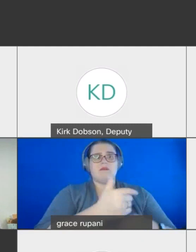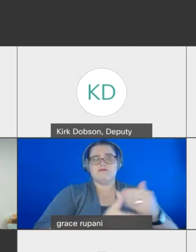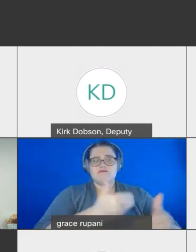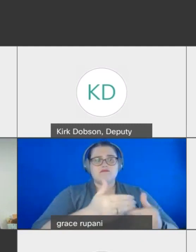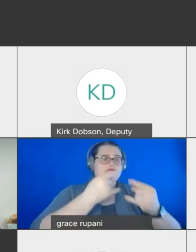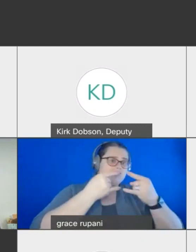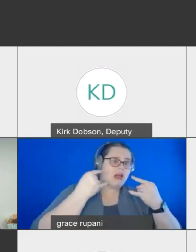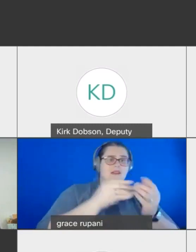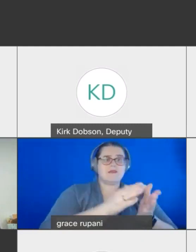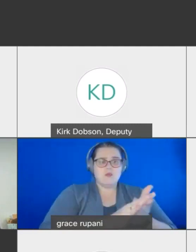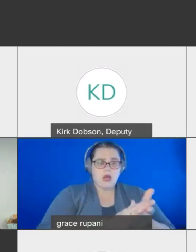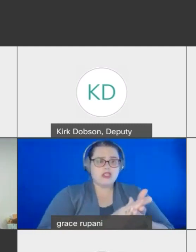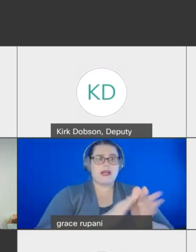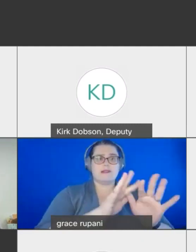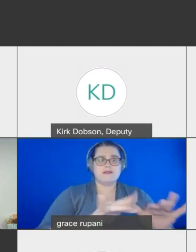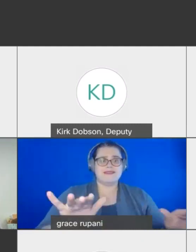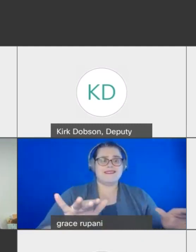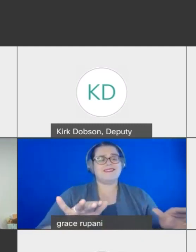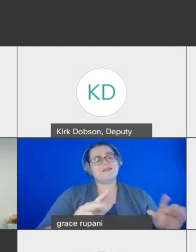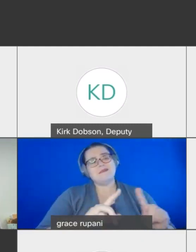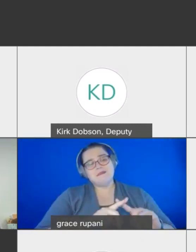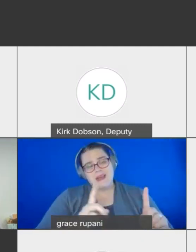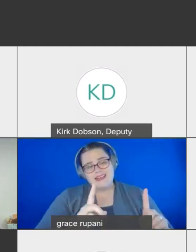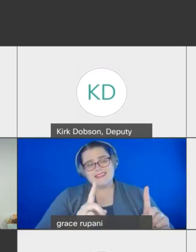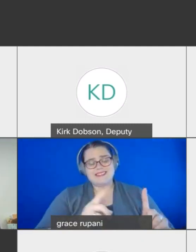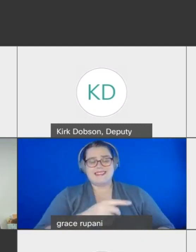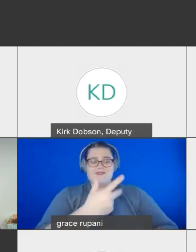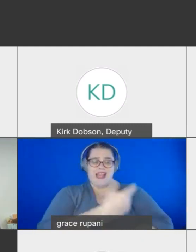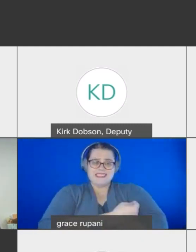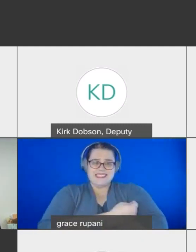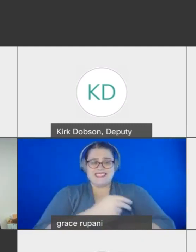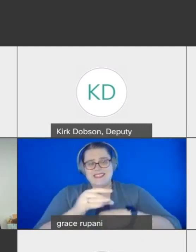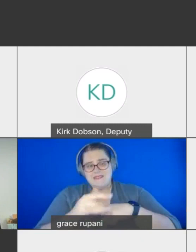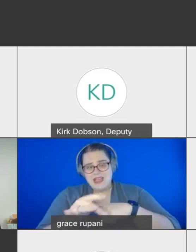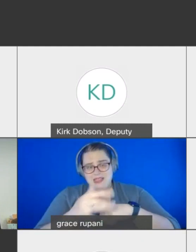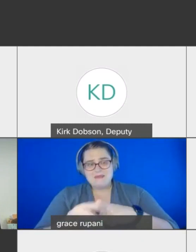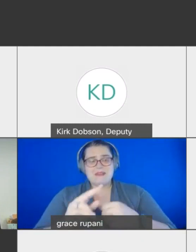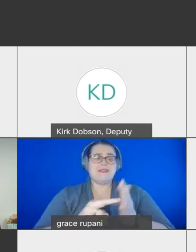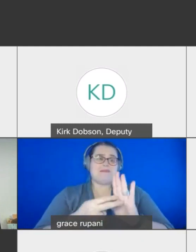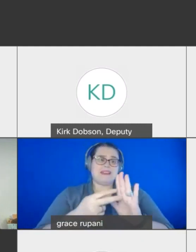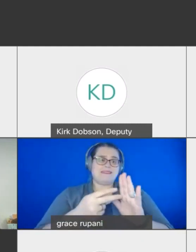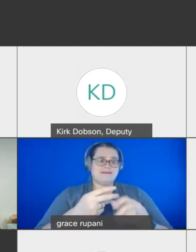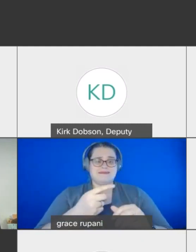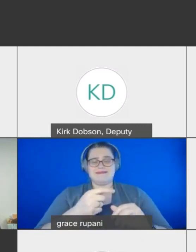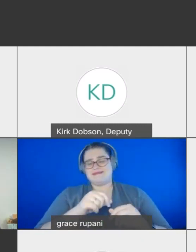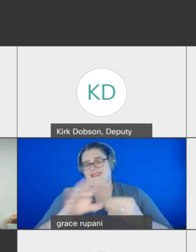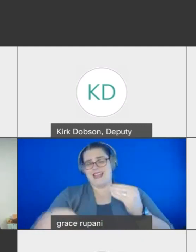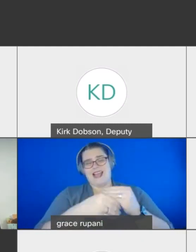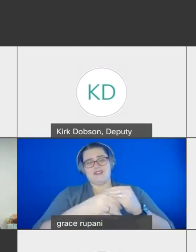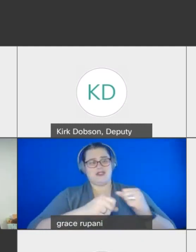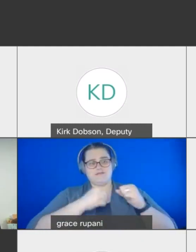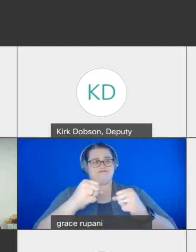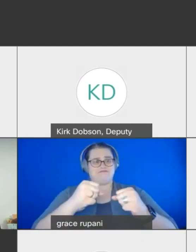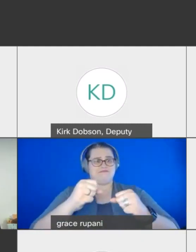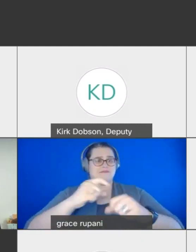However, there is this vaccine out there that provides an extra layer of protection for all of us. And our hope,